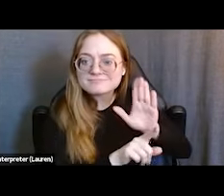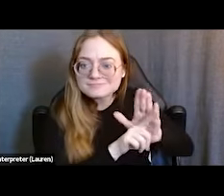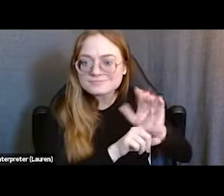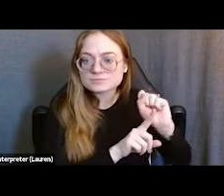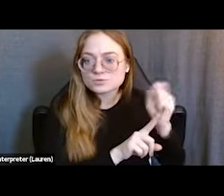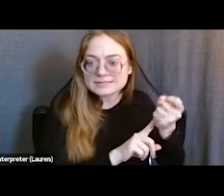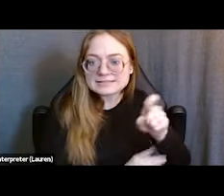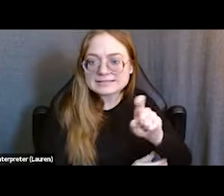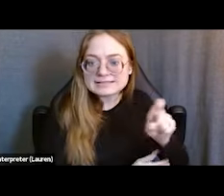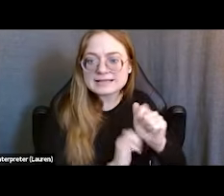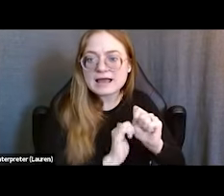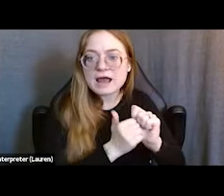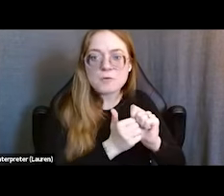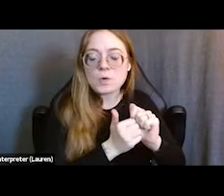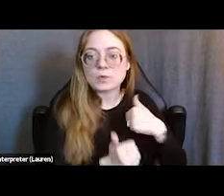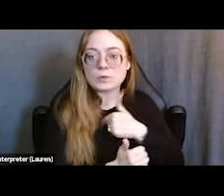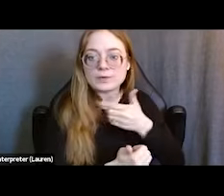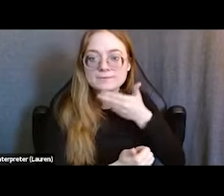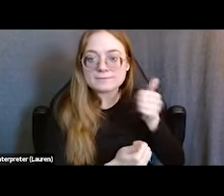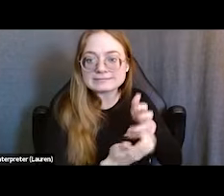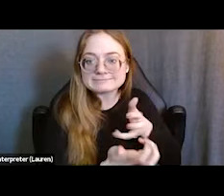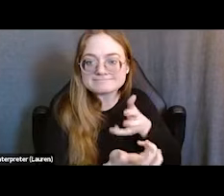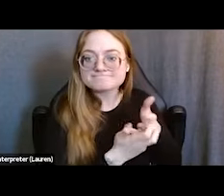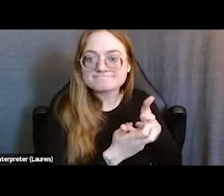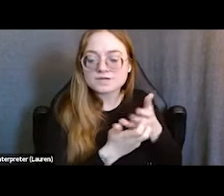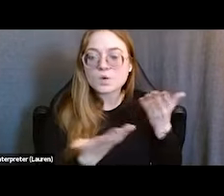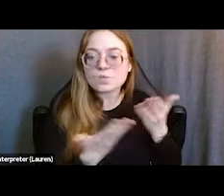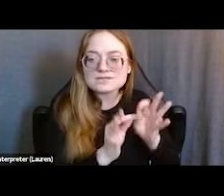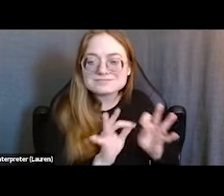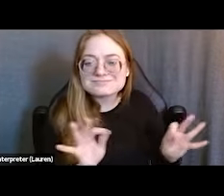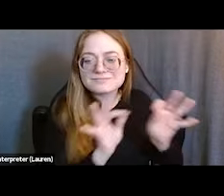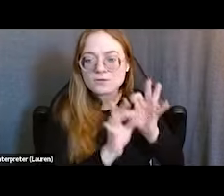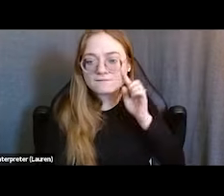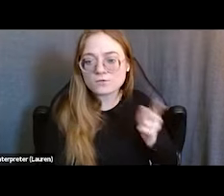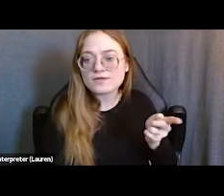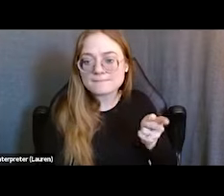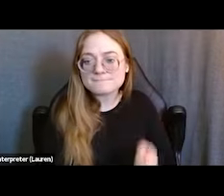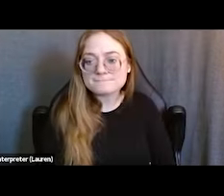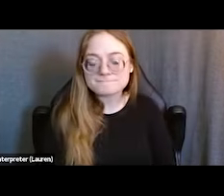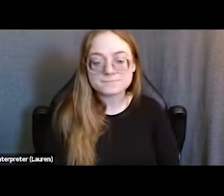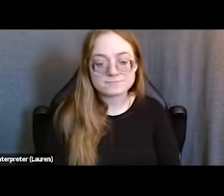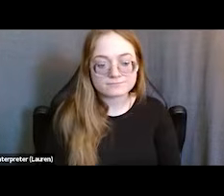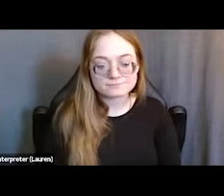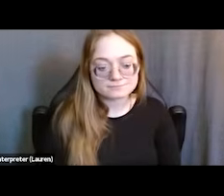best, the things that are really important for them in order for them to be successful.